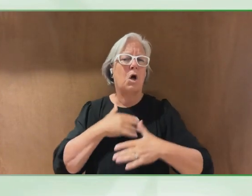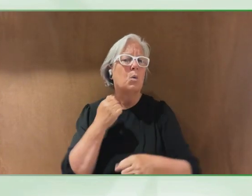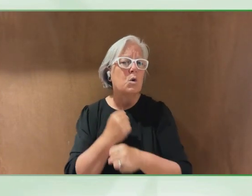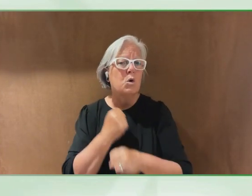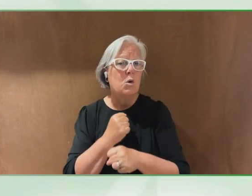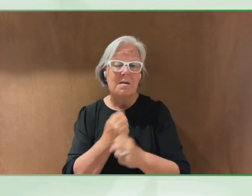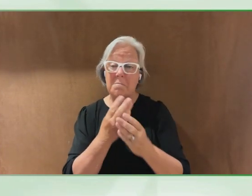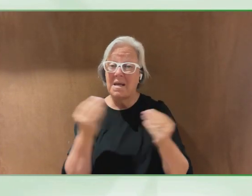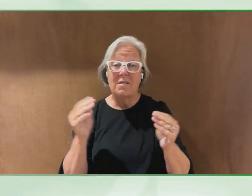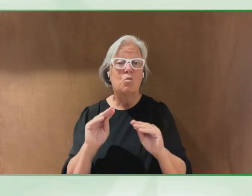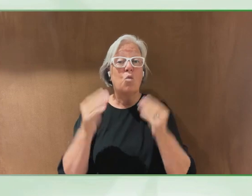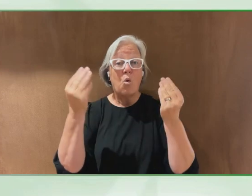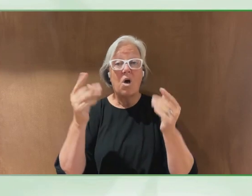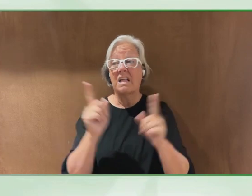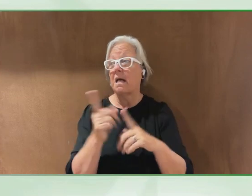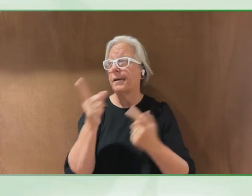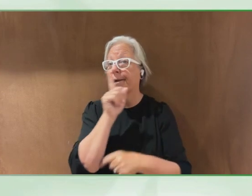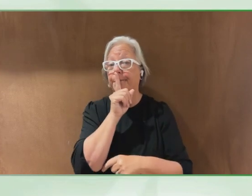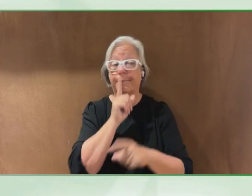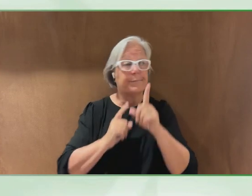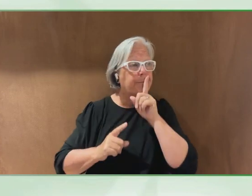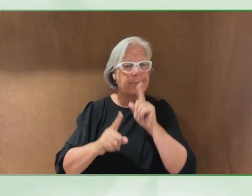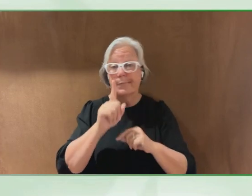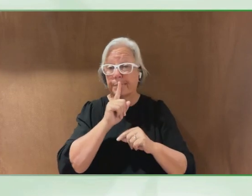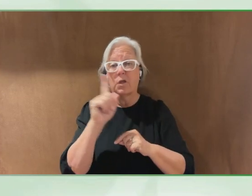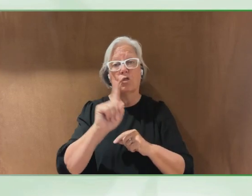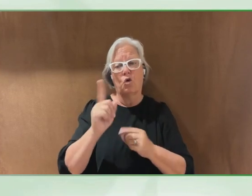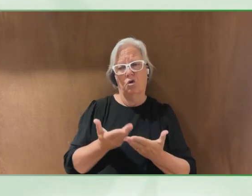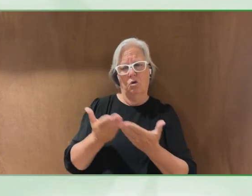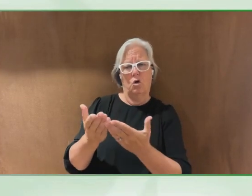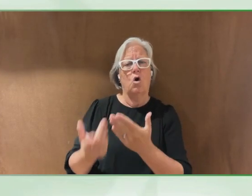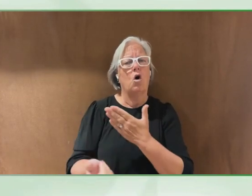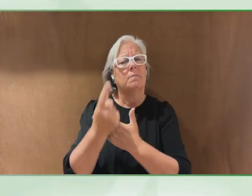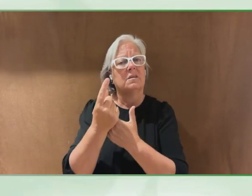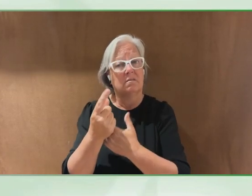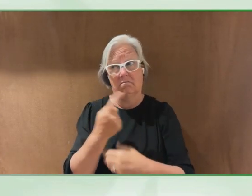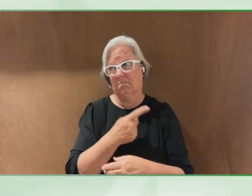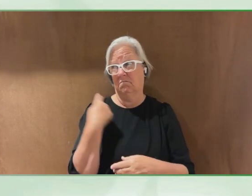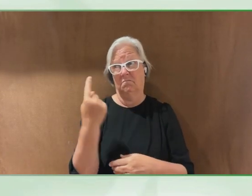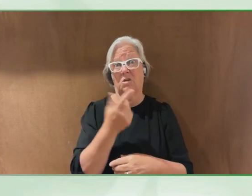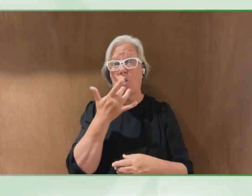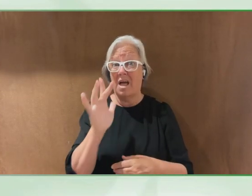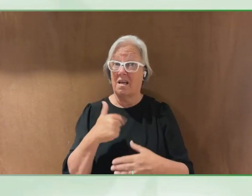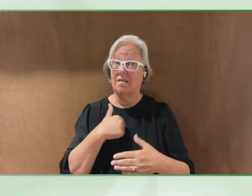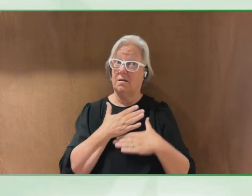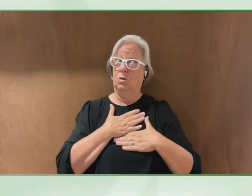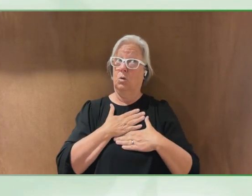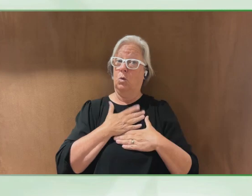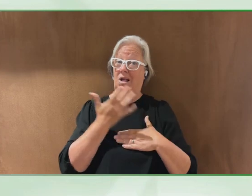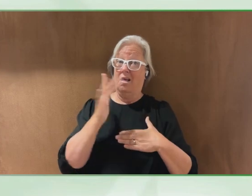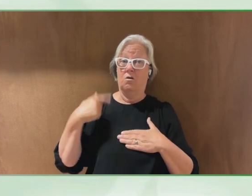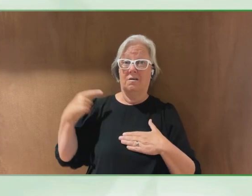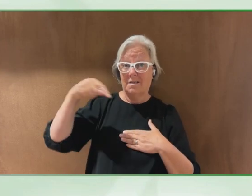often have this platform. It's a very privileged position that we're all in today, and we're very, very lucky to be here because a lot of our community